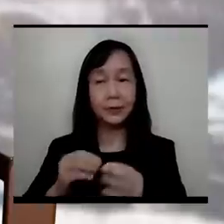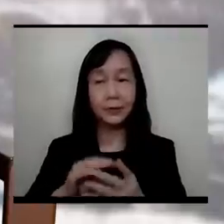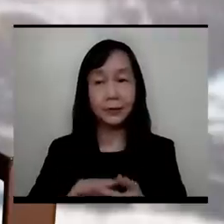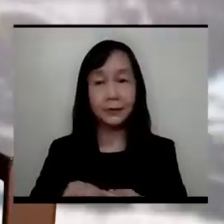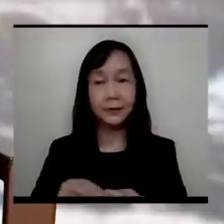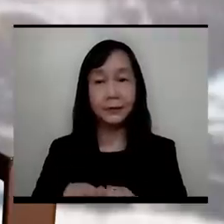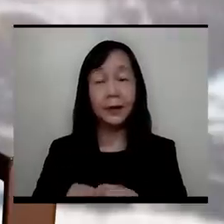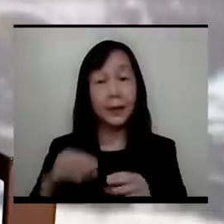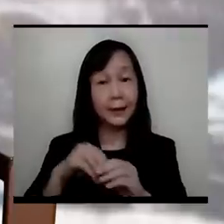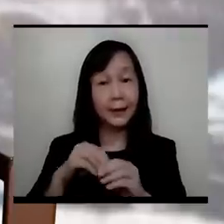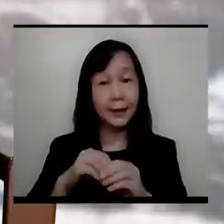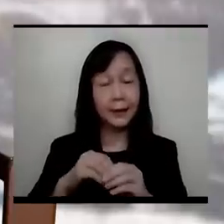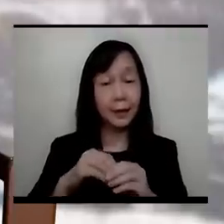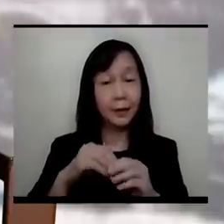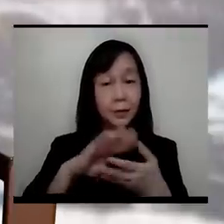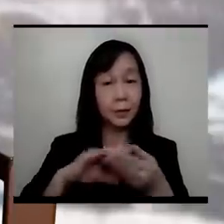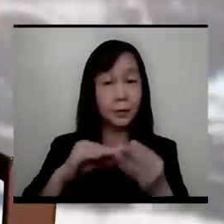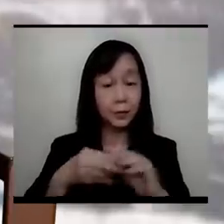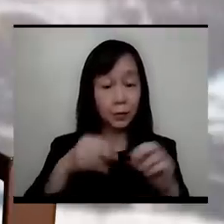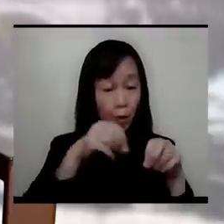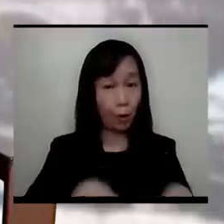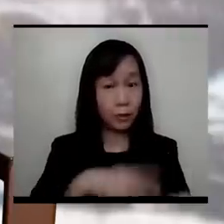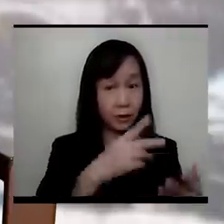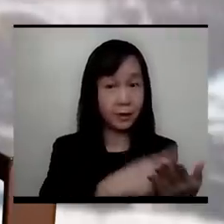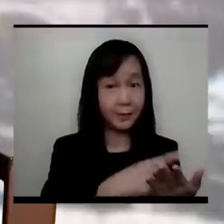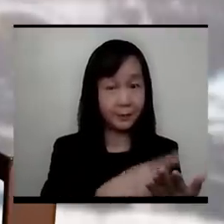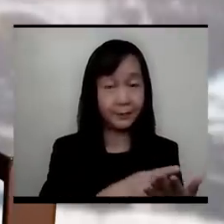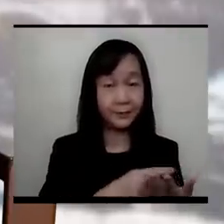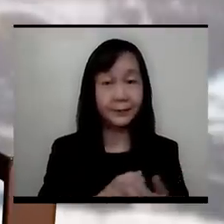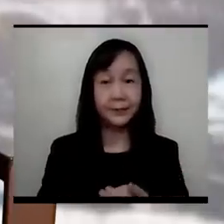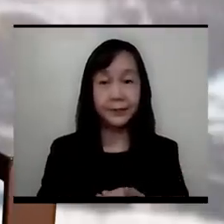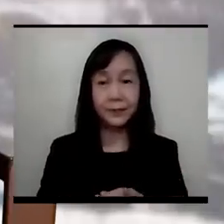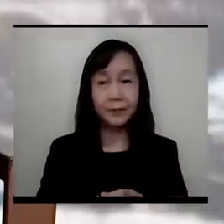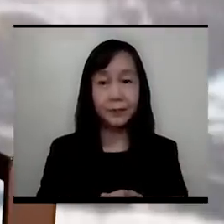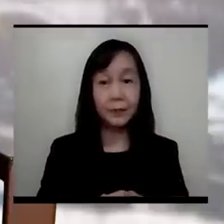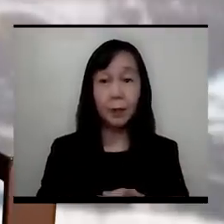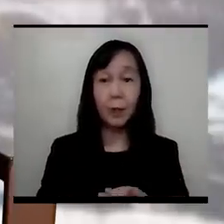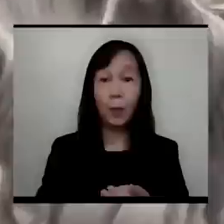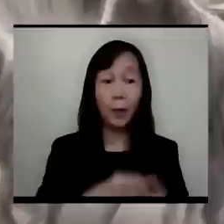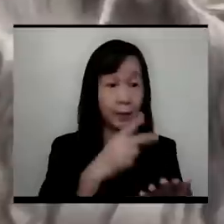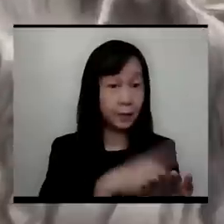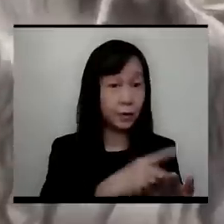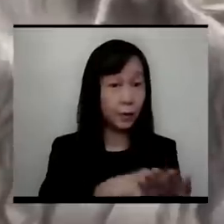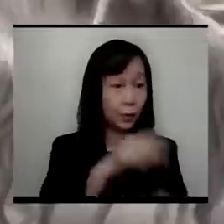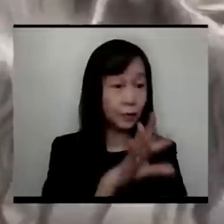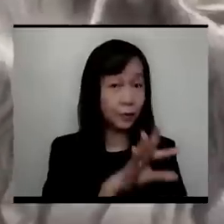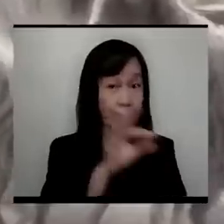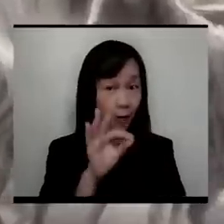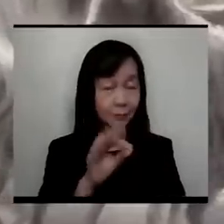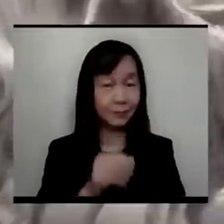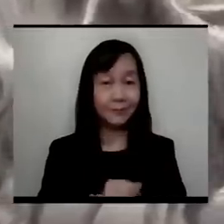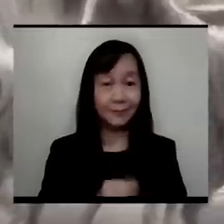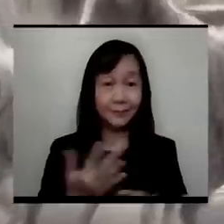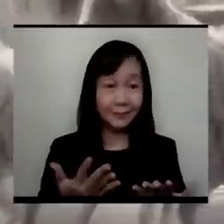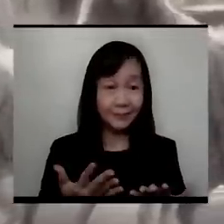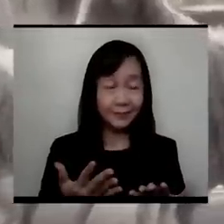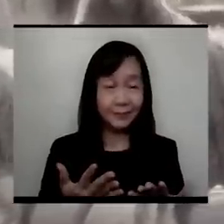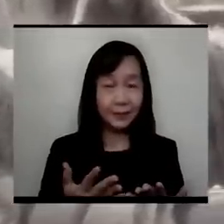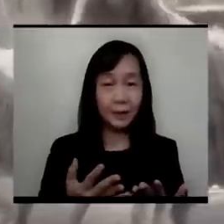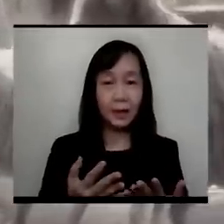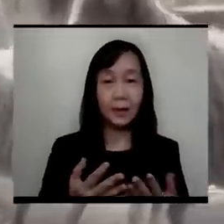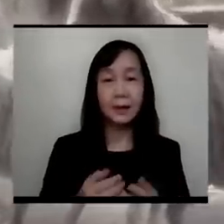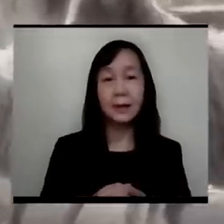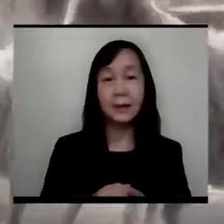the parable Of the lost sheep You know When the sheep was found The owner